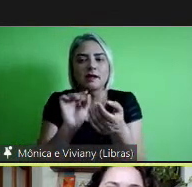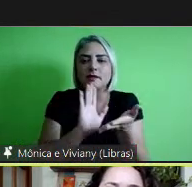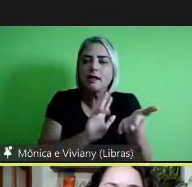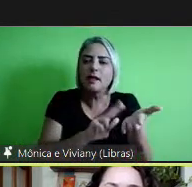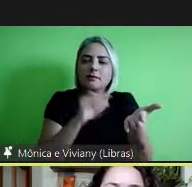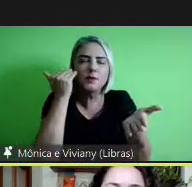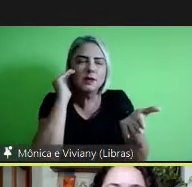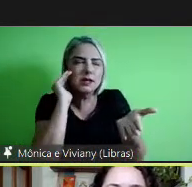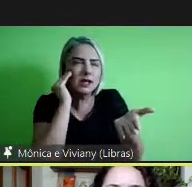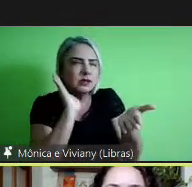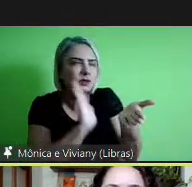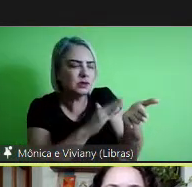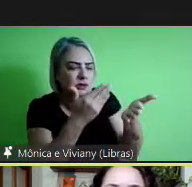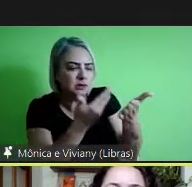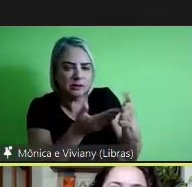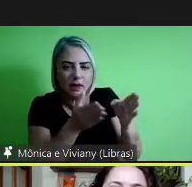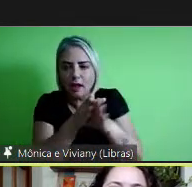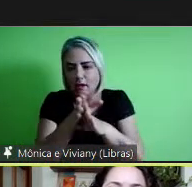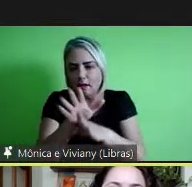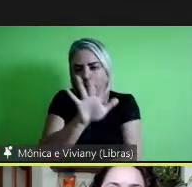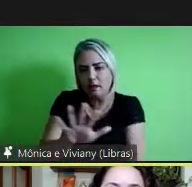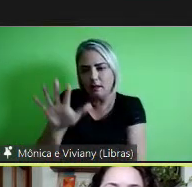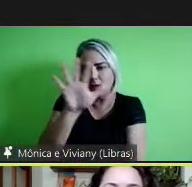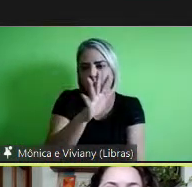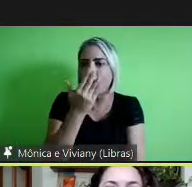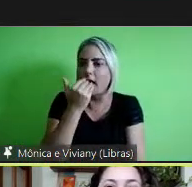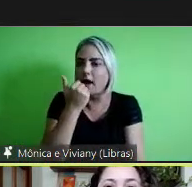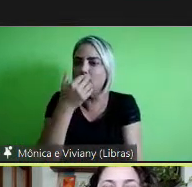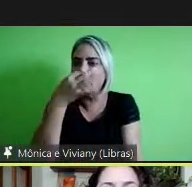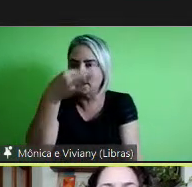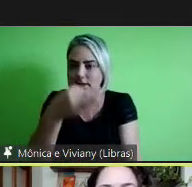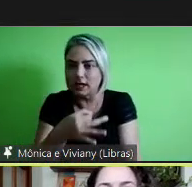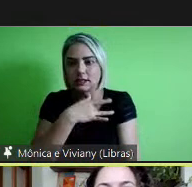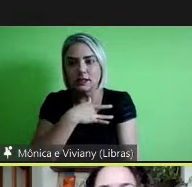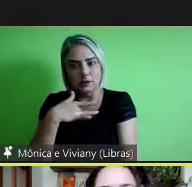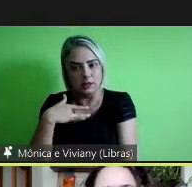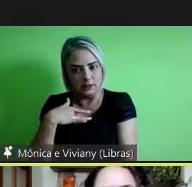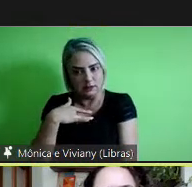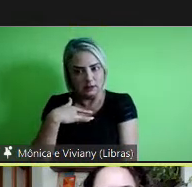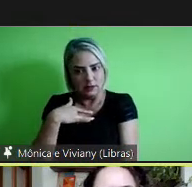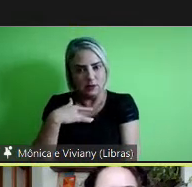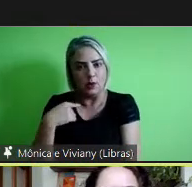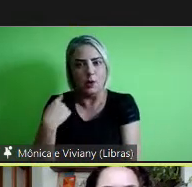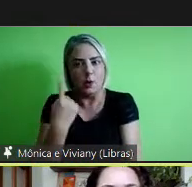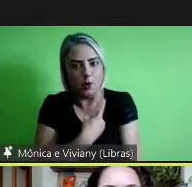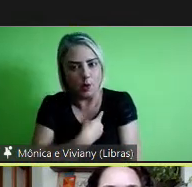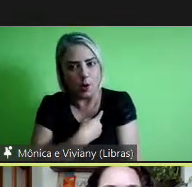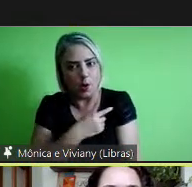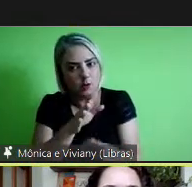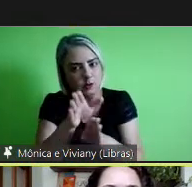to translate to use these national guidelines